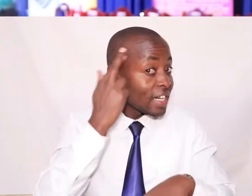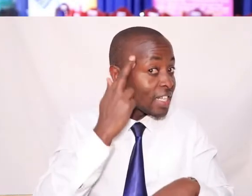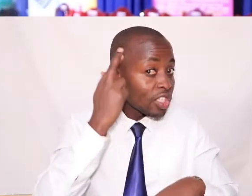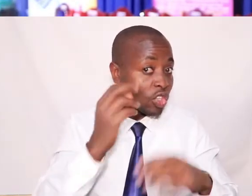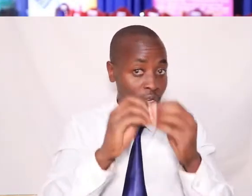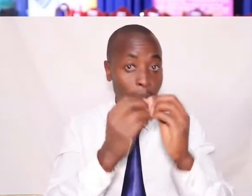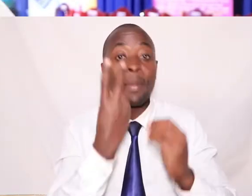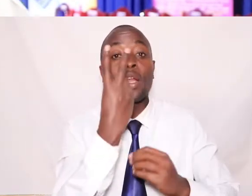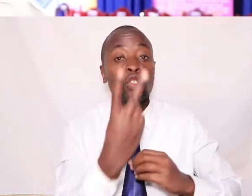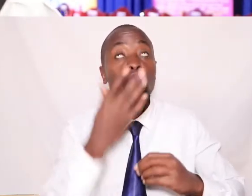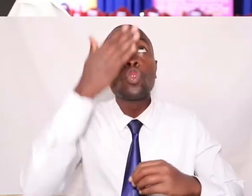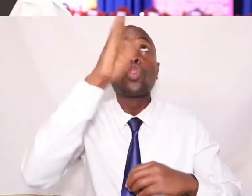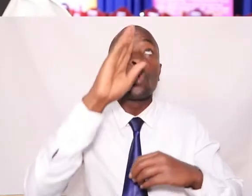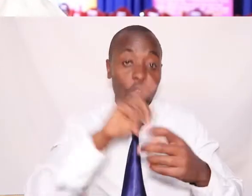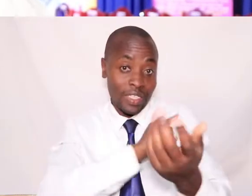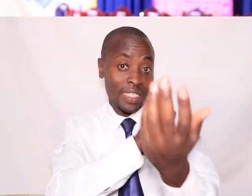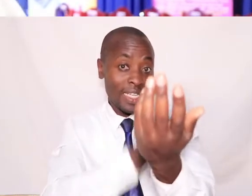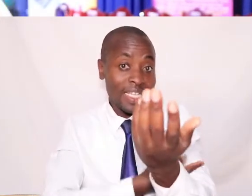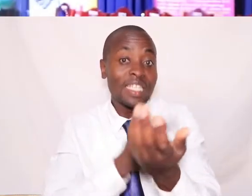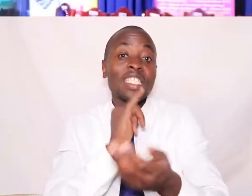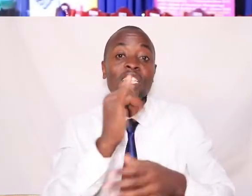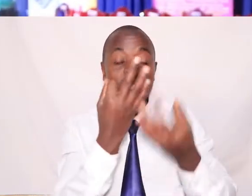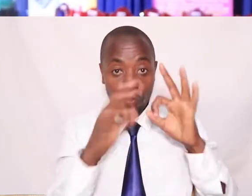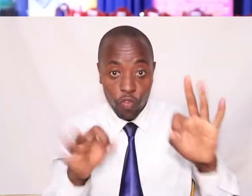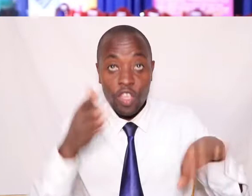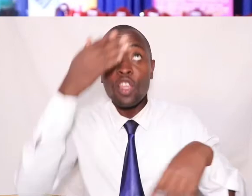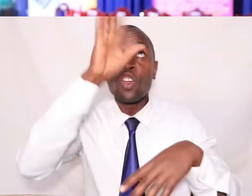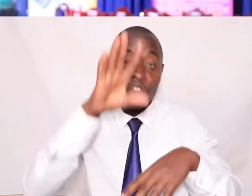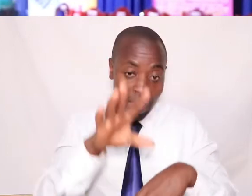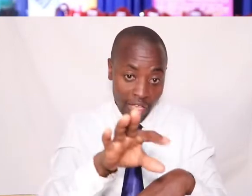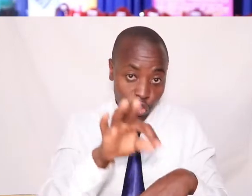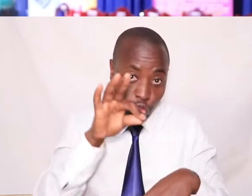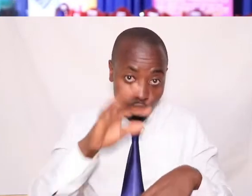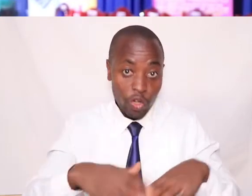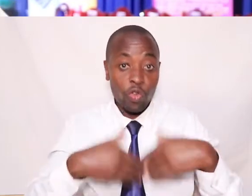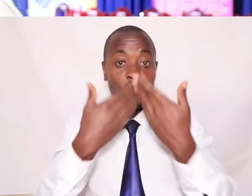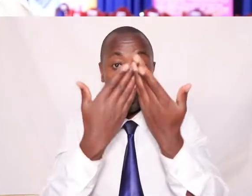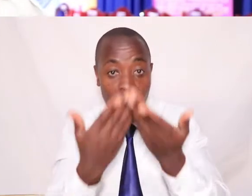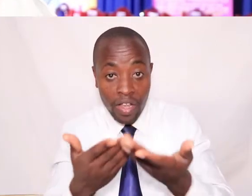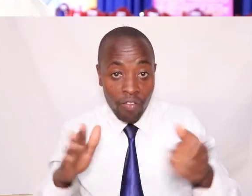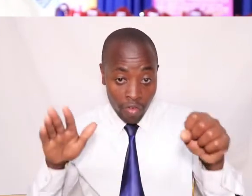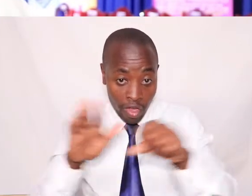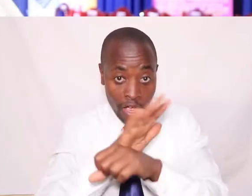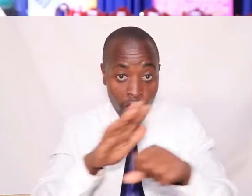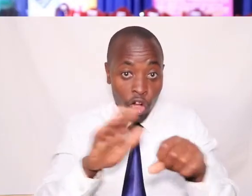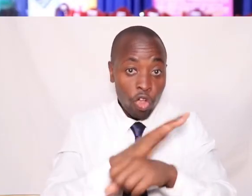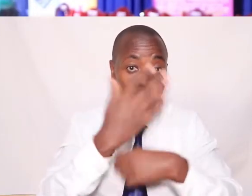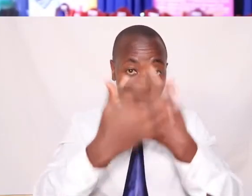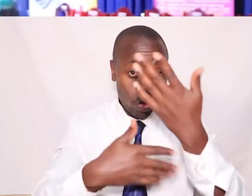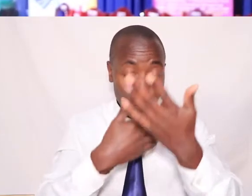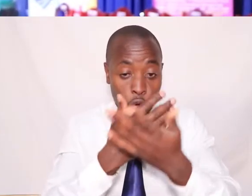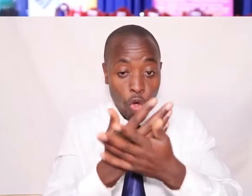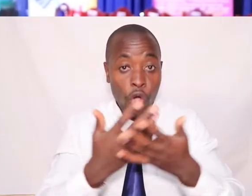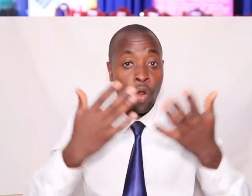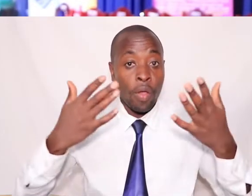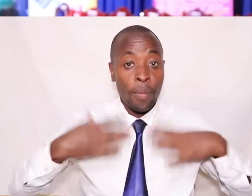Two, God's grace is free, and God has chosen to pour it out abundantly across all the